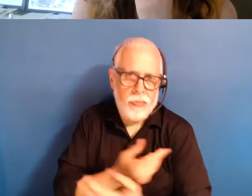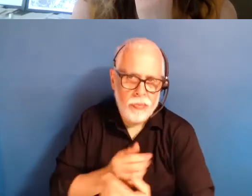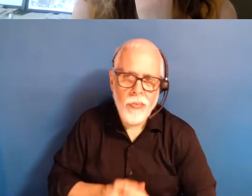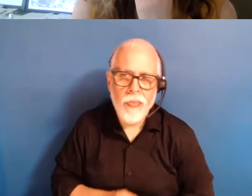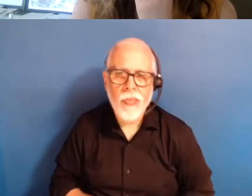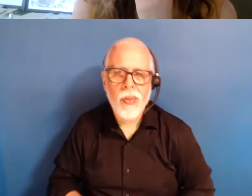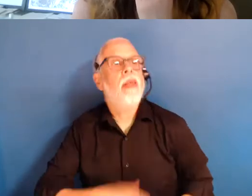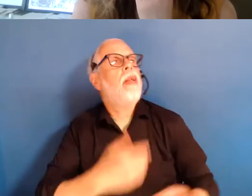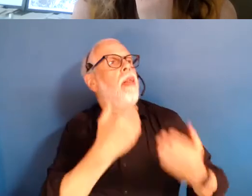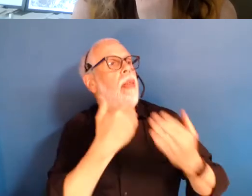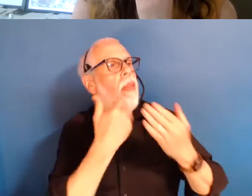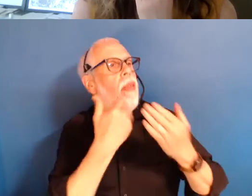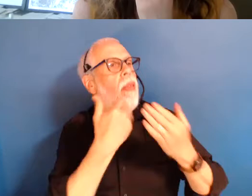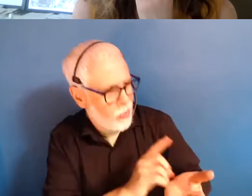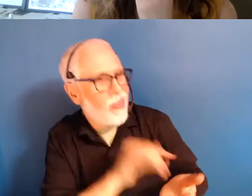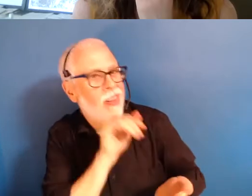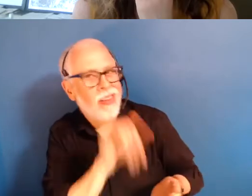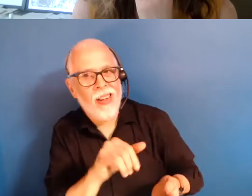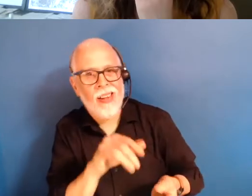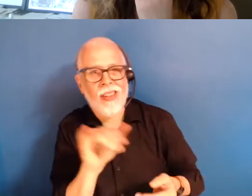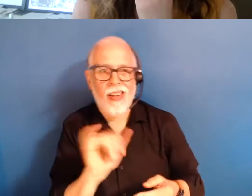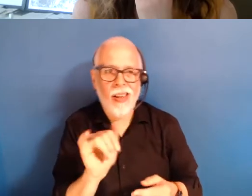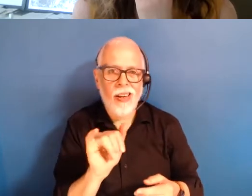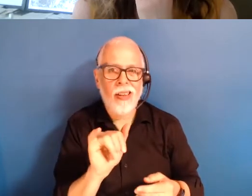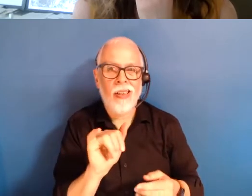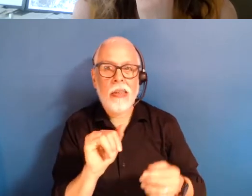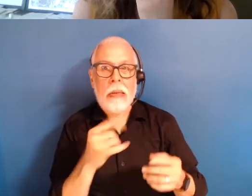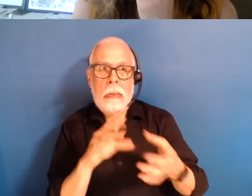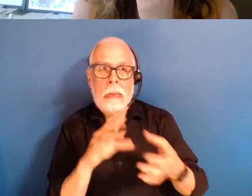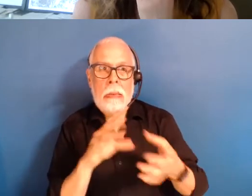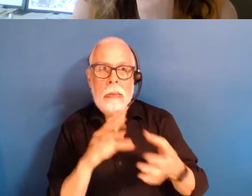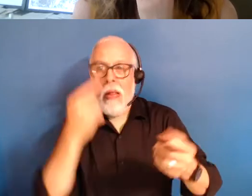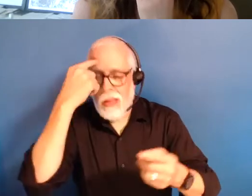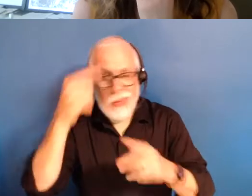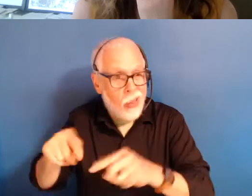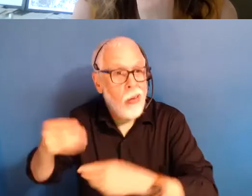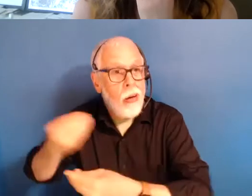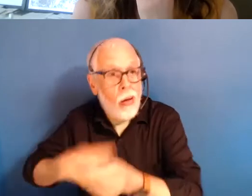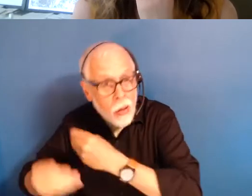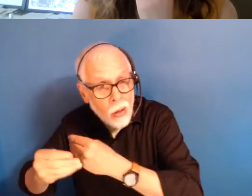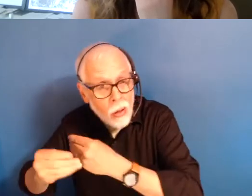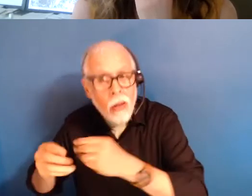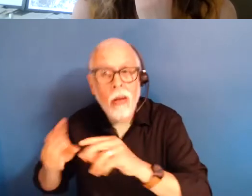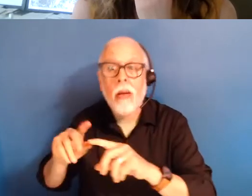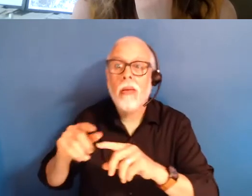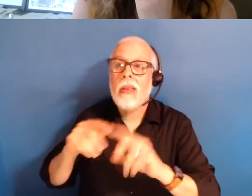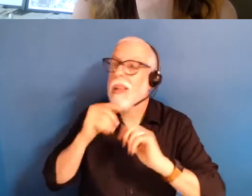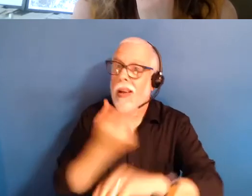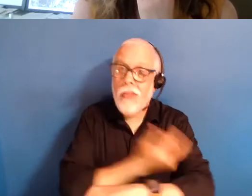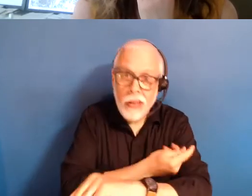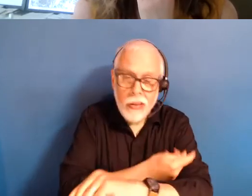Thank you. Yeah, that's what I was going to say. That's like the message I don't want people to take is it's some medicine I can take to avoid